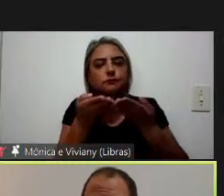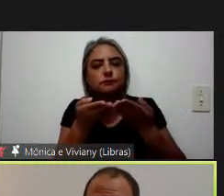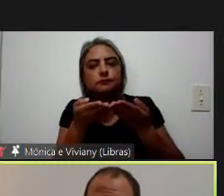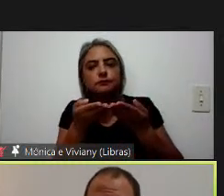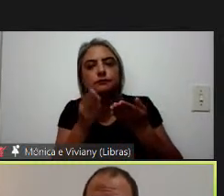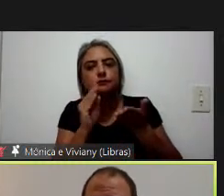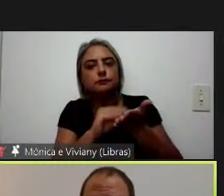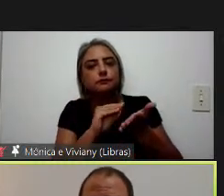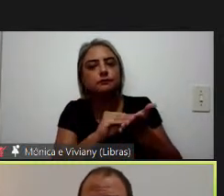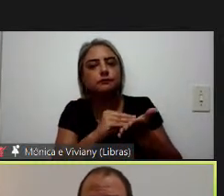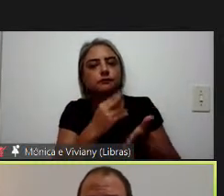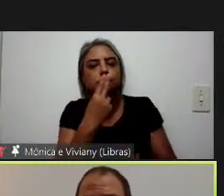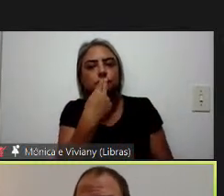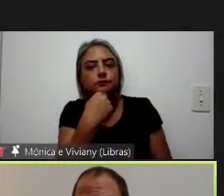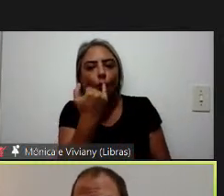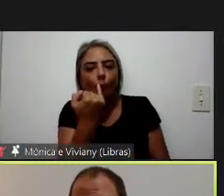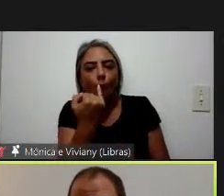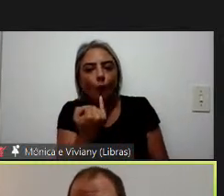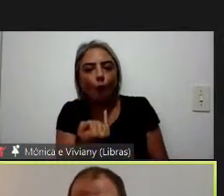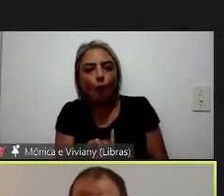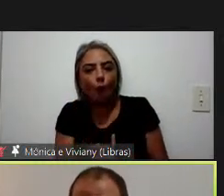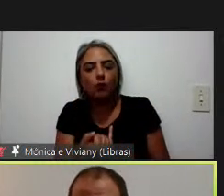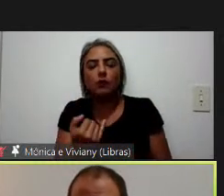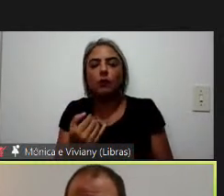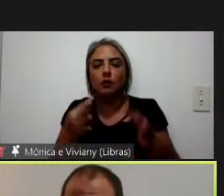children, frailty among the elderly,